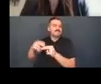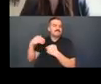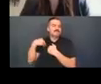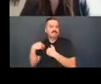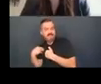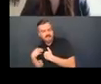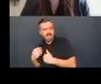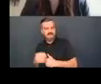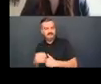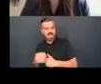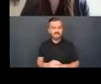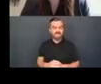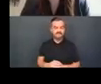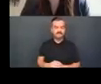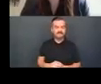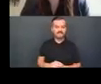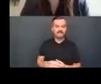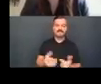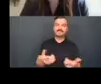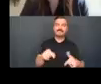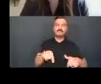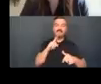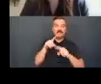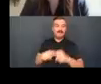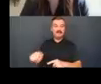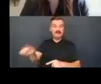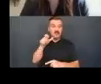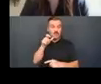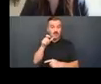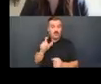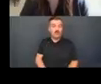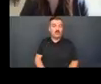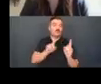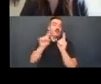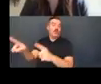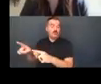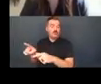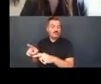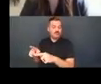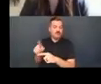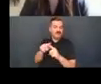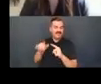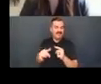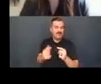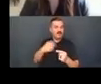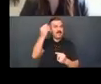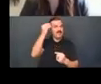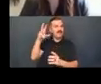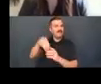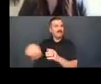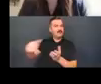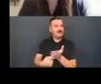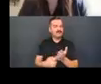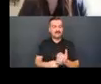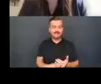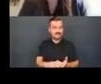The success of telemedicine depends on this physical labor that's too often left out of the picture. The others who